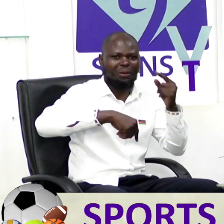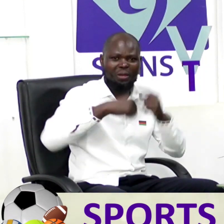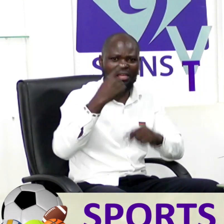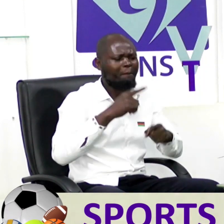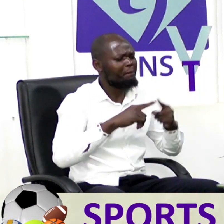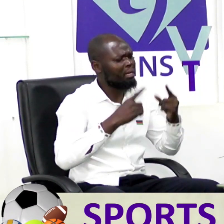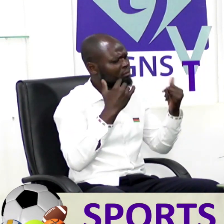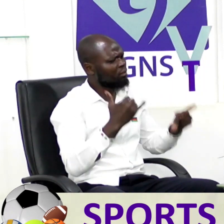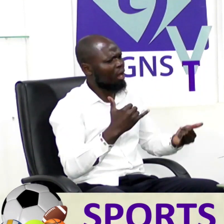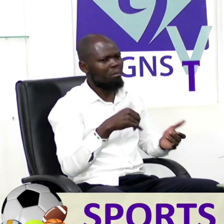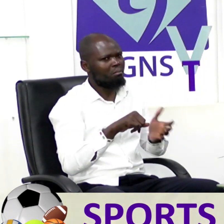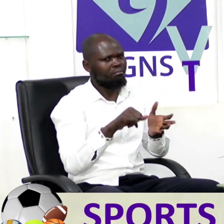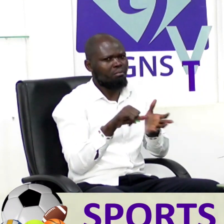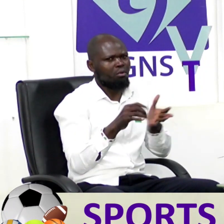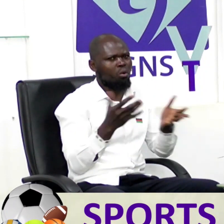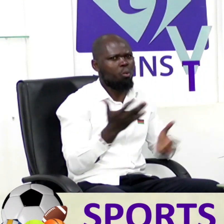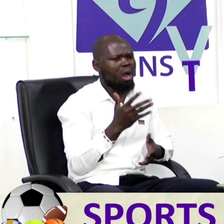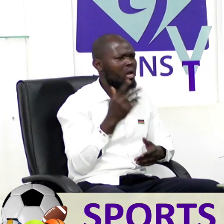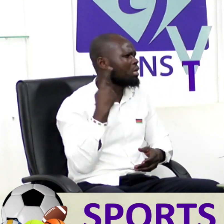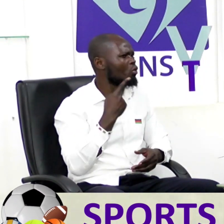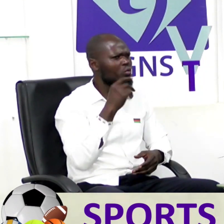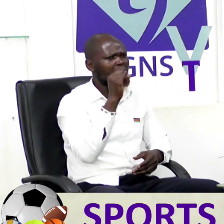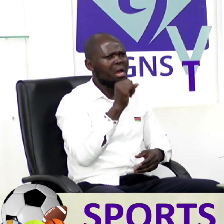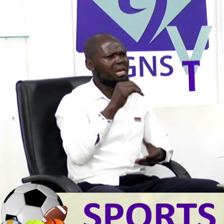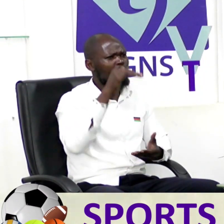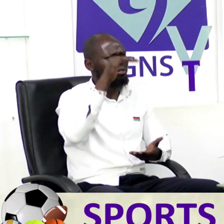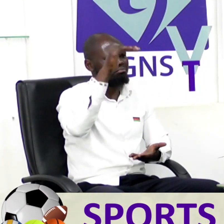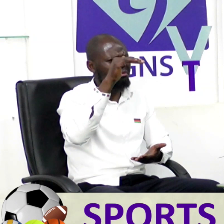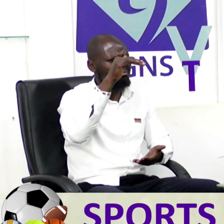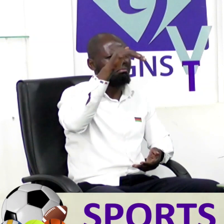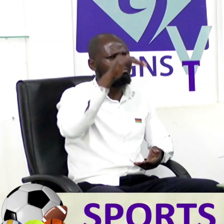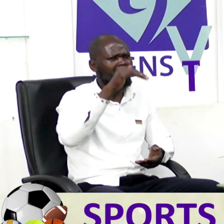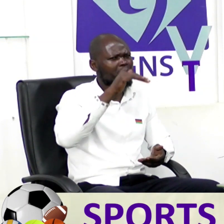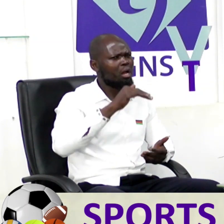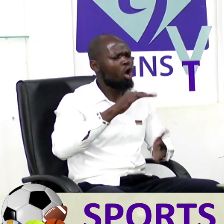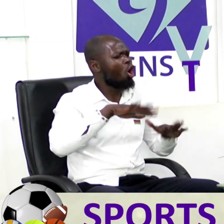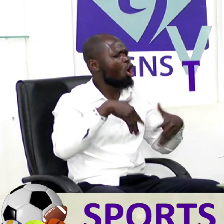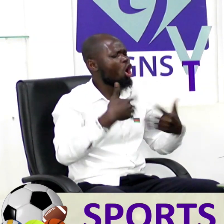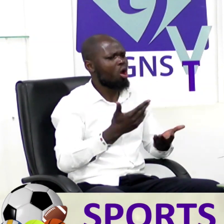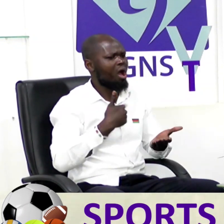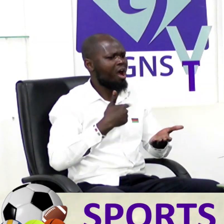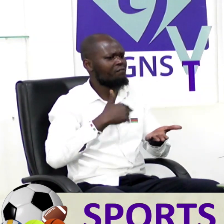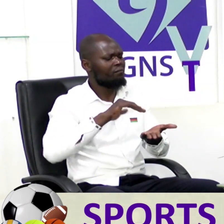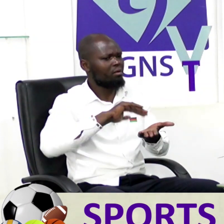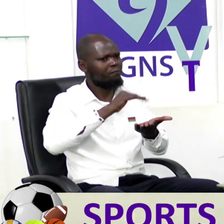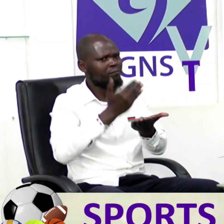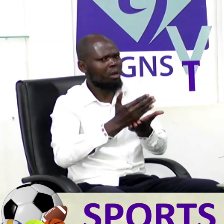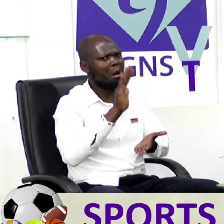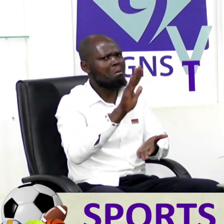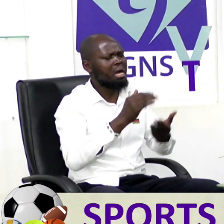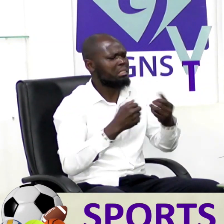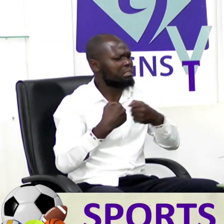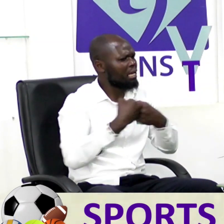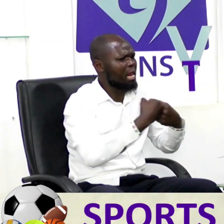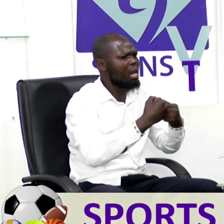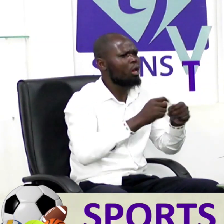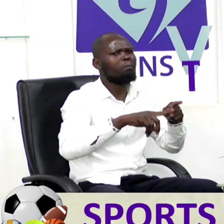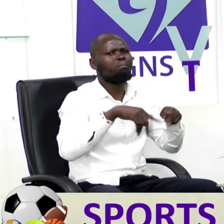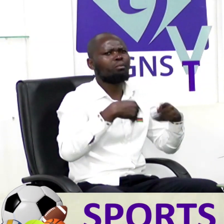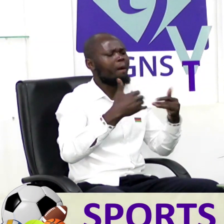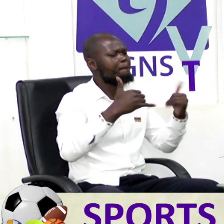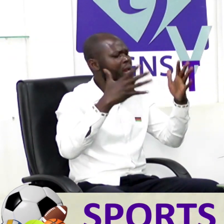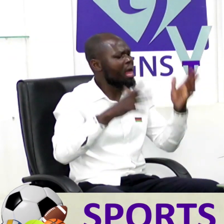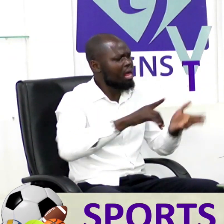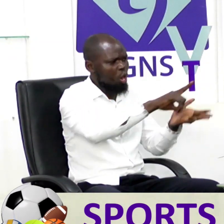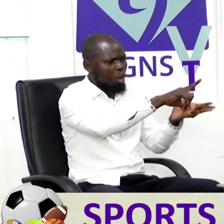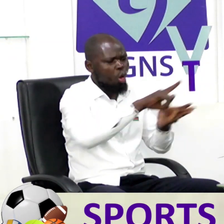Kariobangi Sharks was very nice, but now the problem is Kariobangi Sharks is starting to deteriorate. Is it the fund,